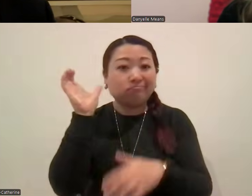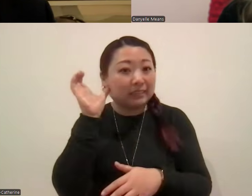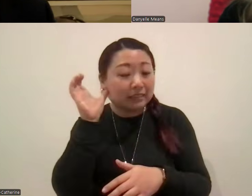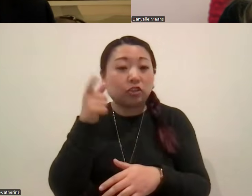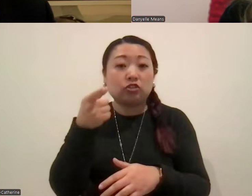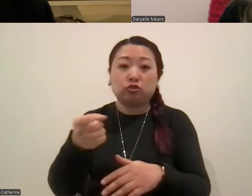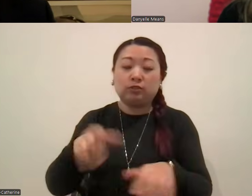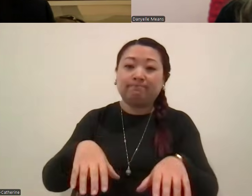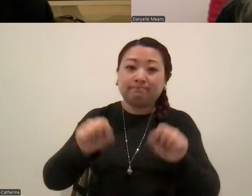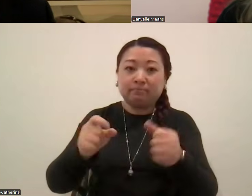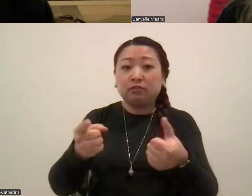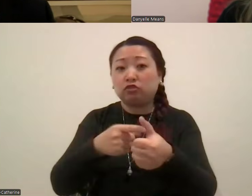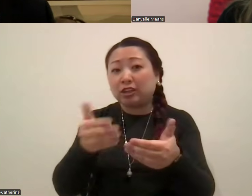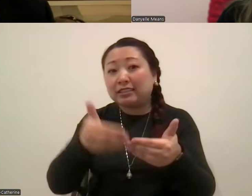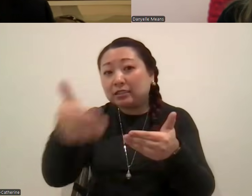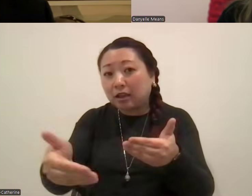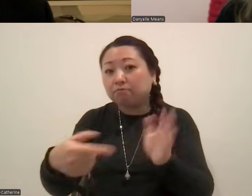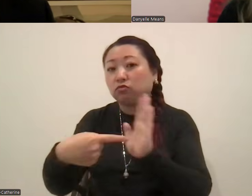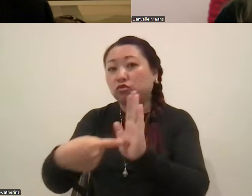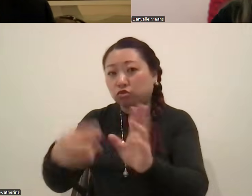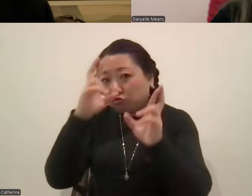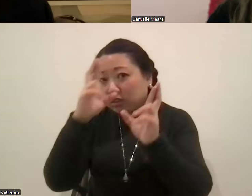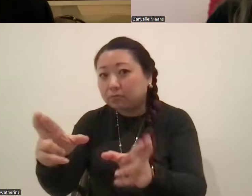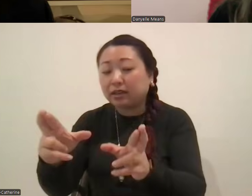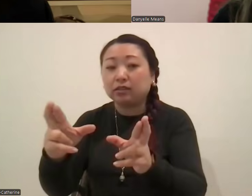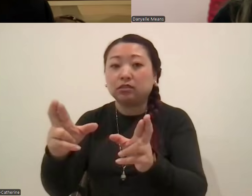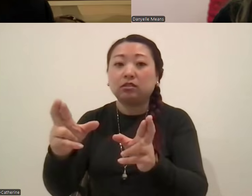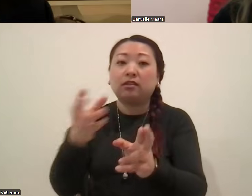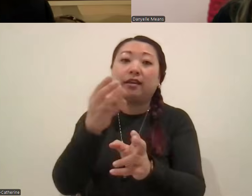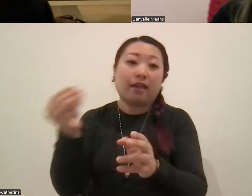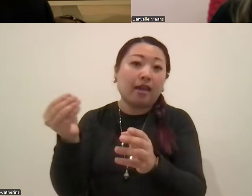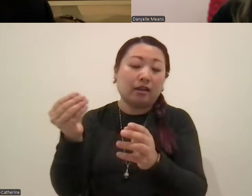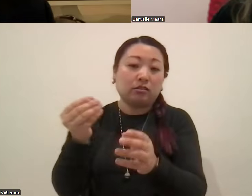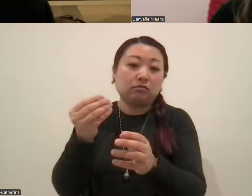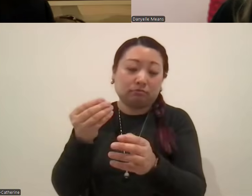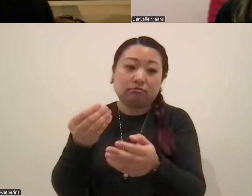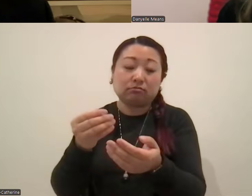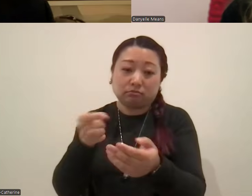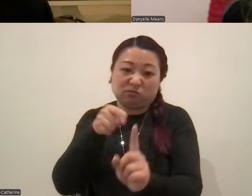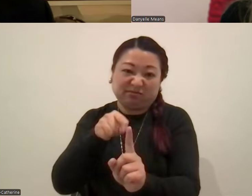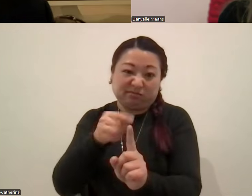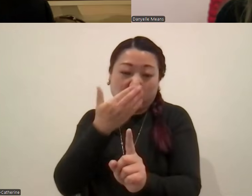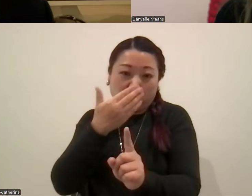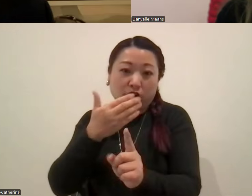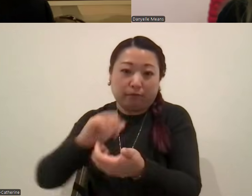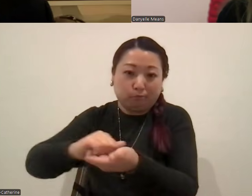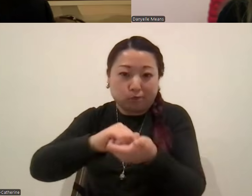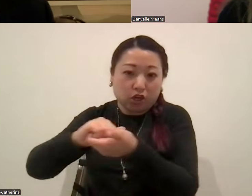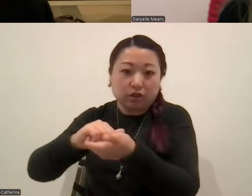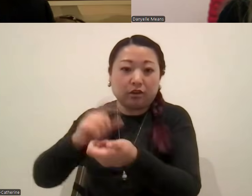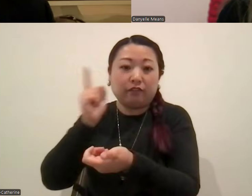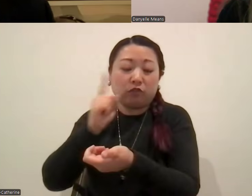to show respect and be a good partner in the repatriation